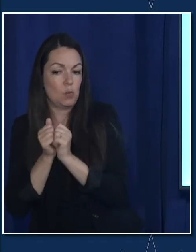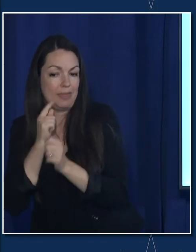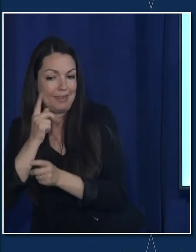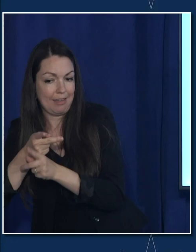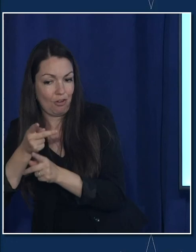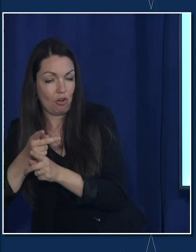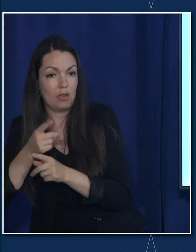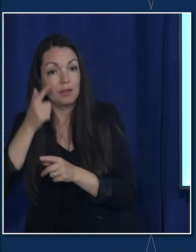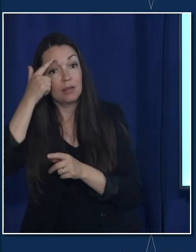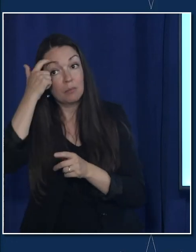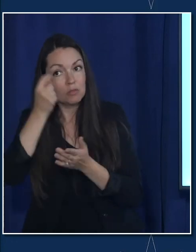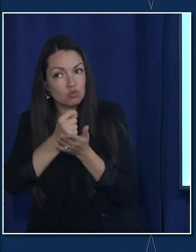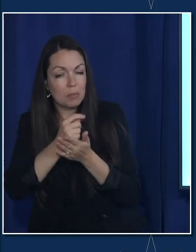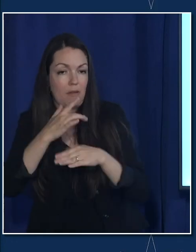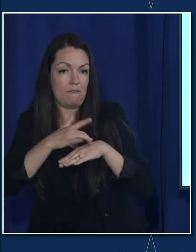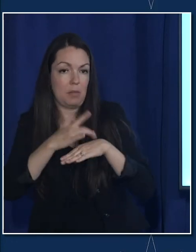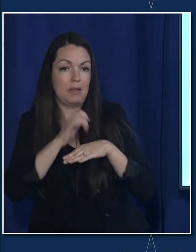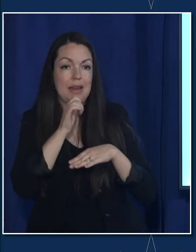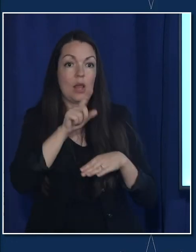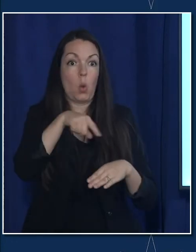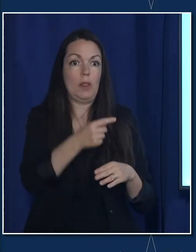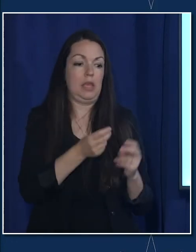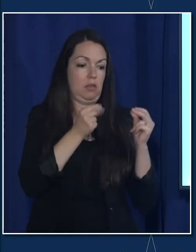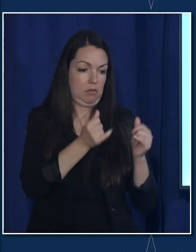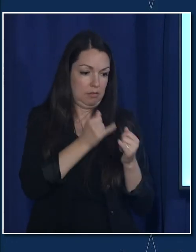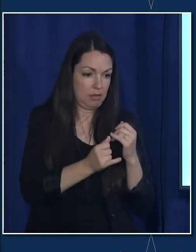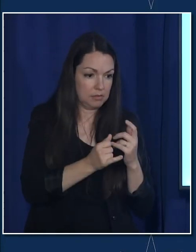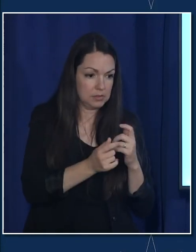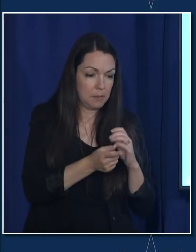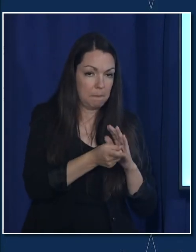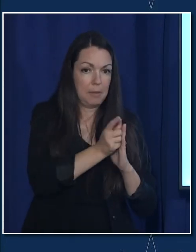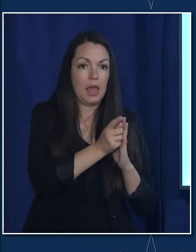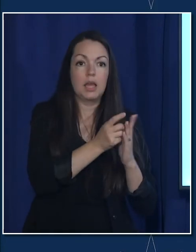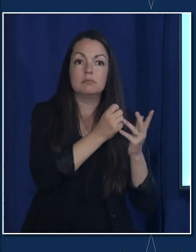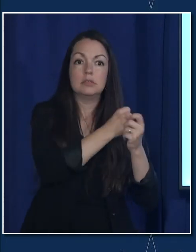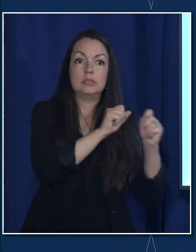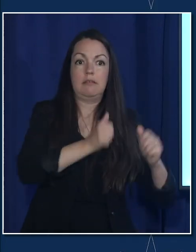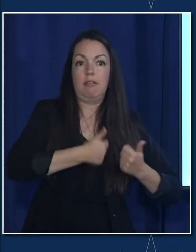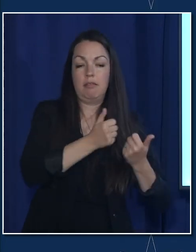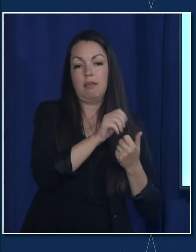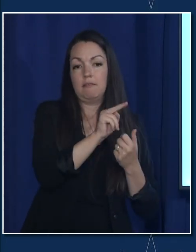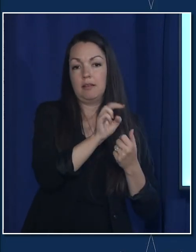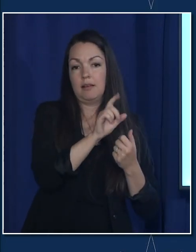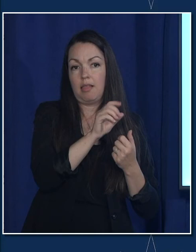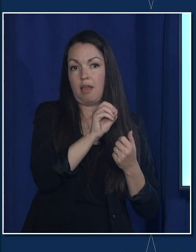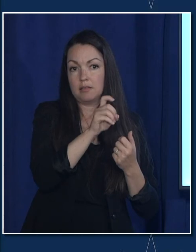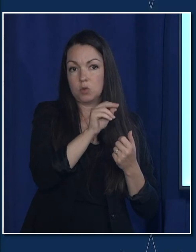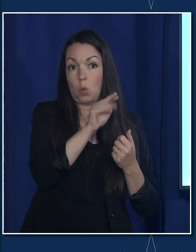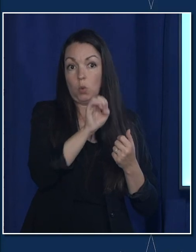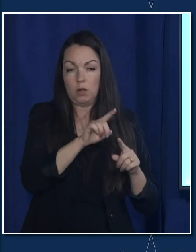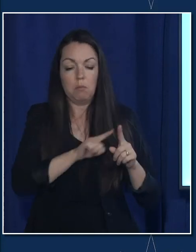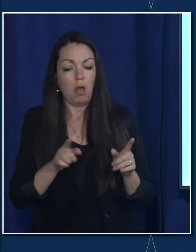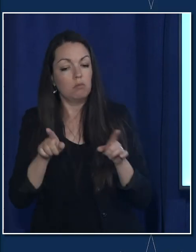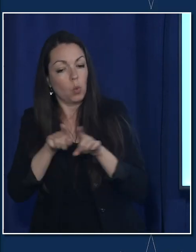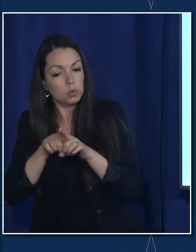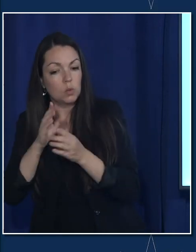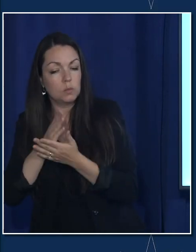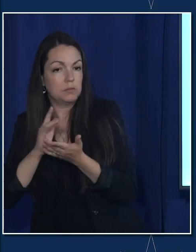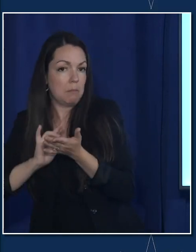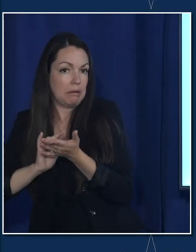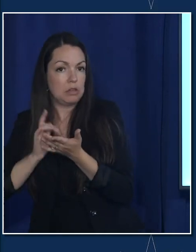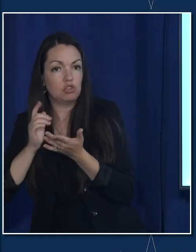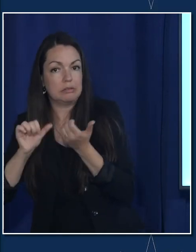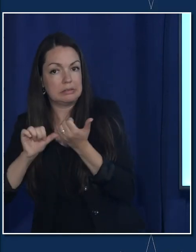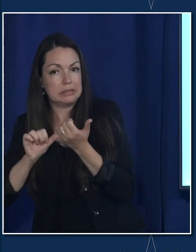is treatment available, not just Naloxone that can save somebody who's had an overdose. There is medication assisted treatment. There